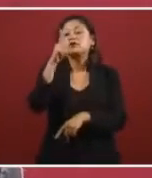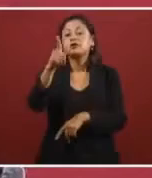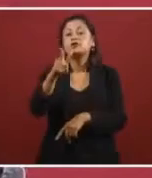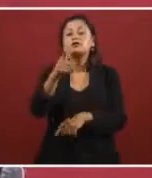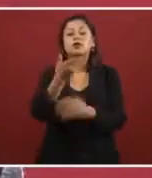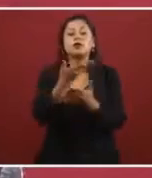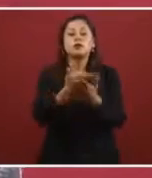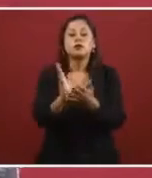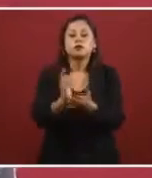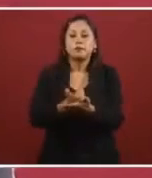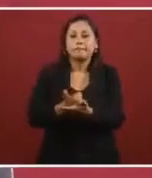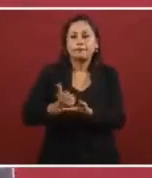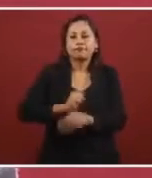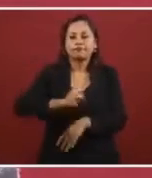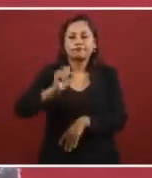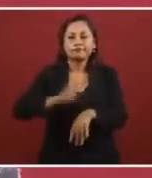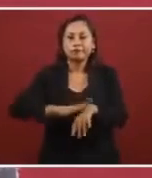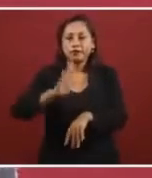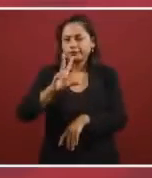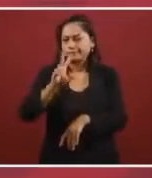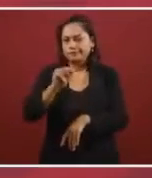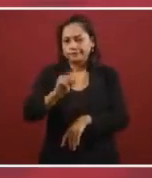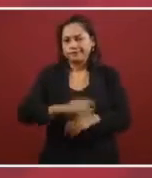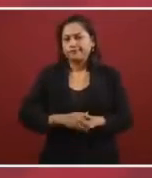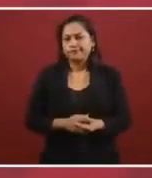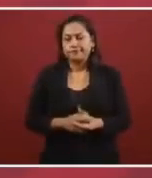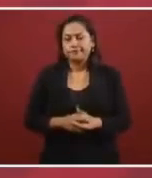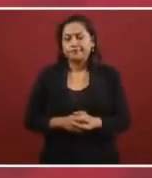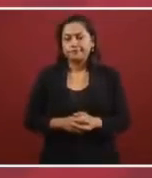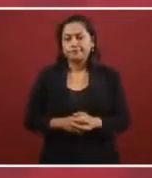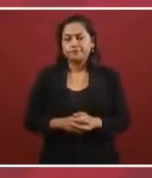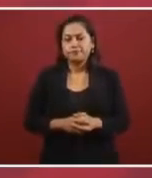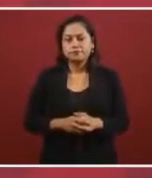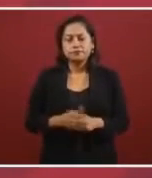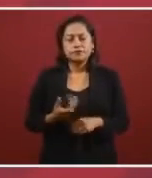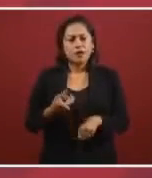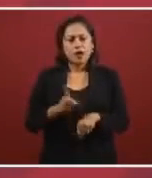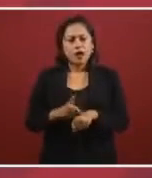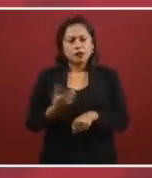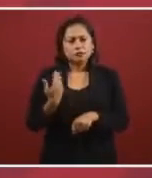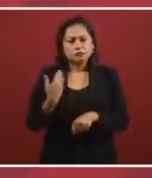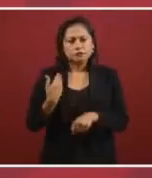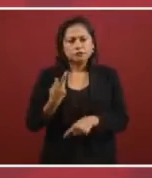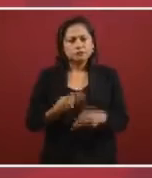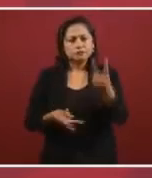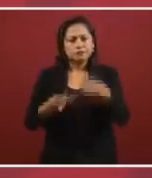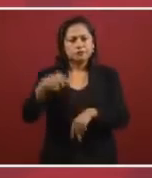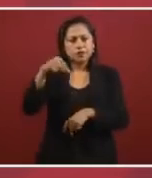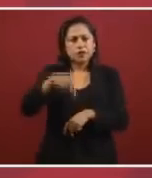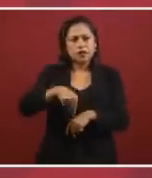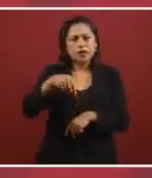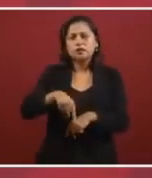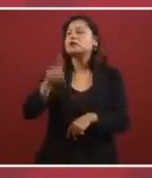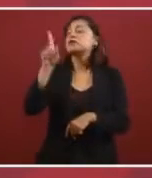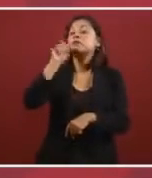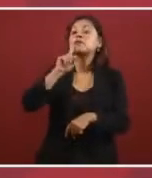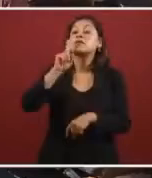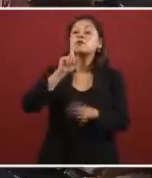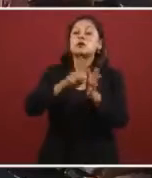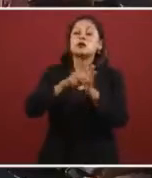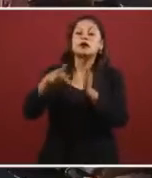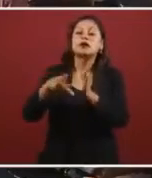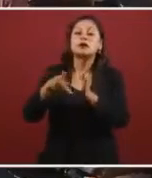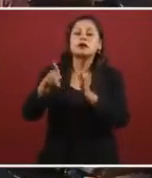from electric energy. About two days ago here, we had someone that came